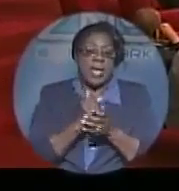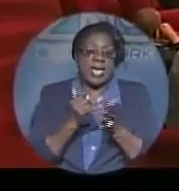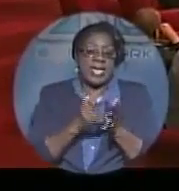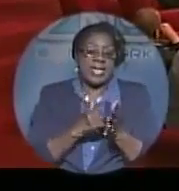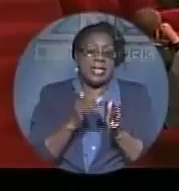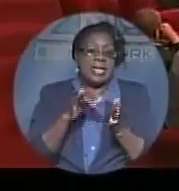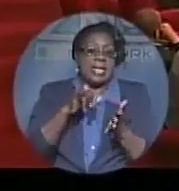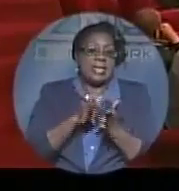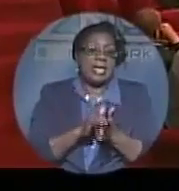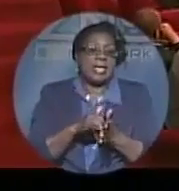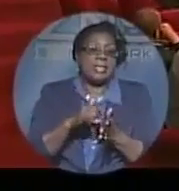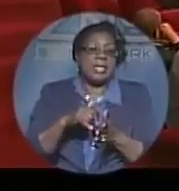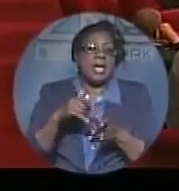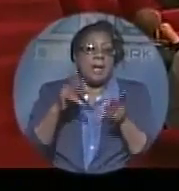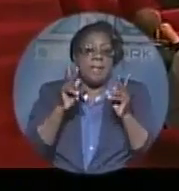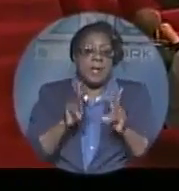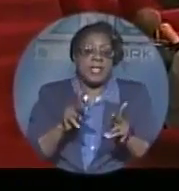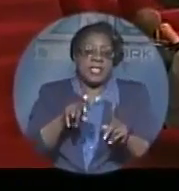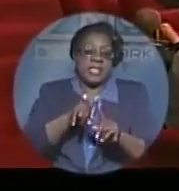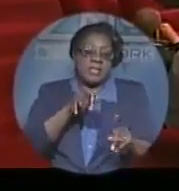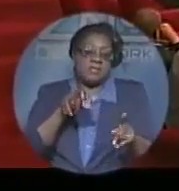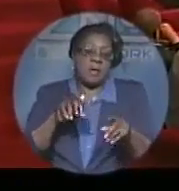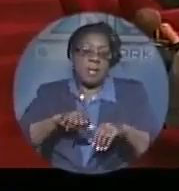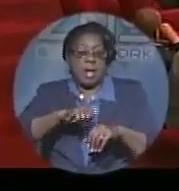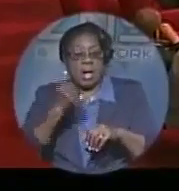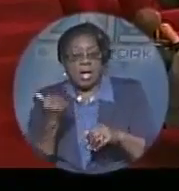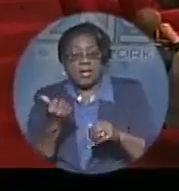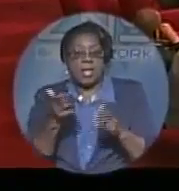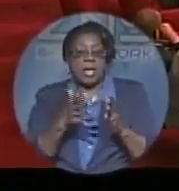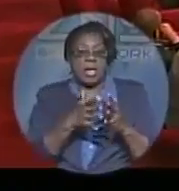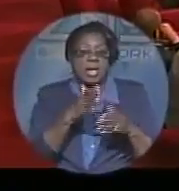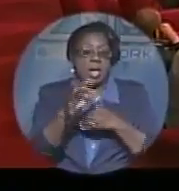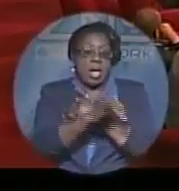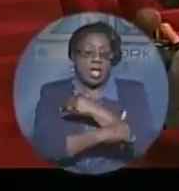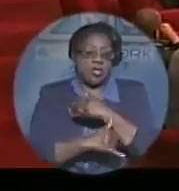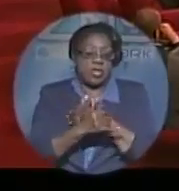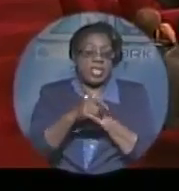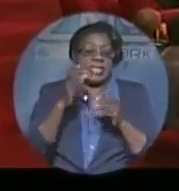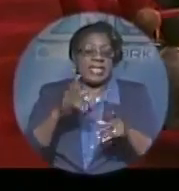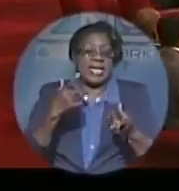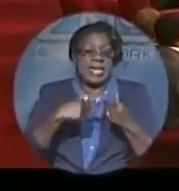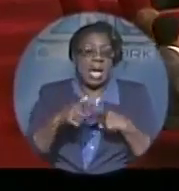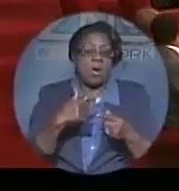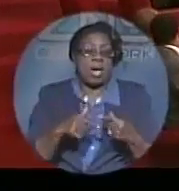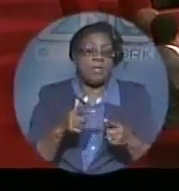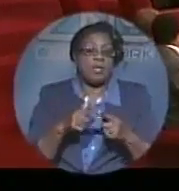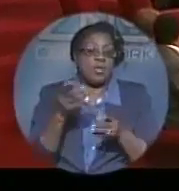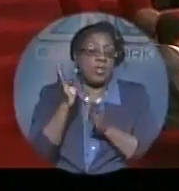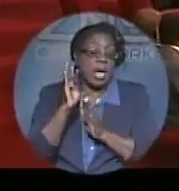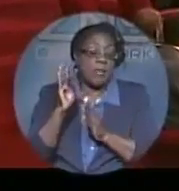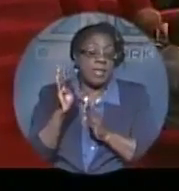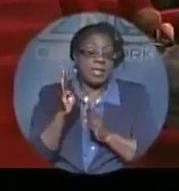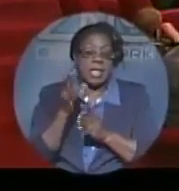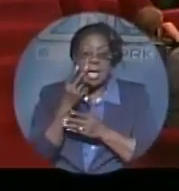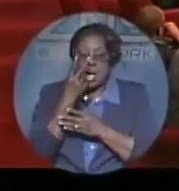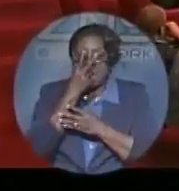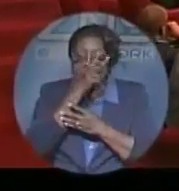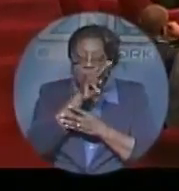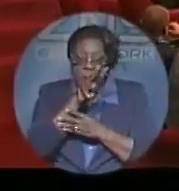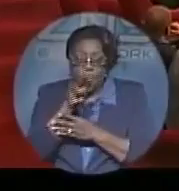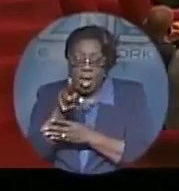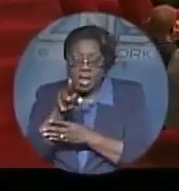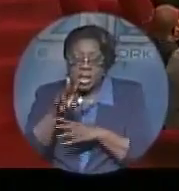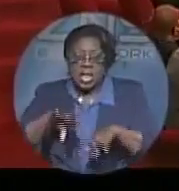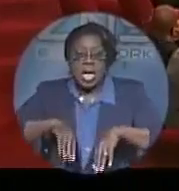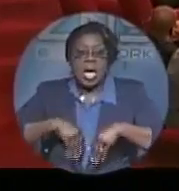our elections have highlighted concerns of bribery, financing, and registration, but the amendments will take us to another level.